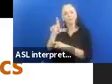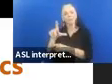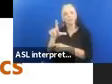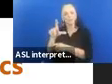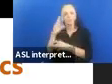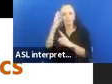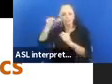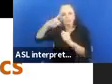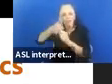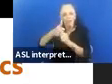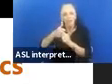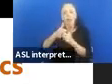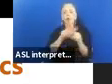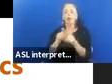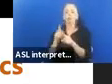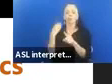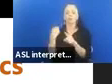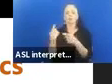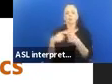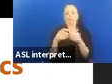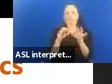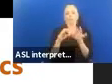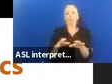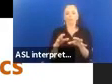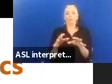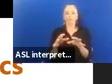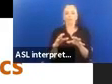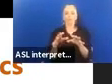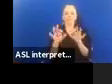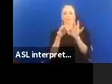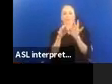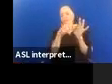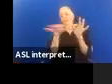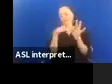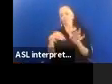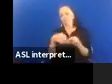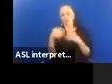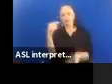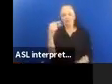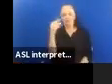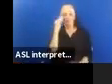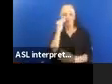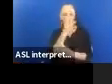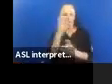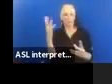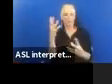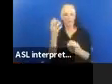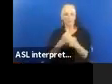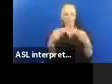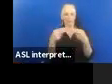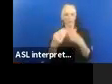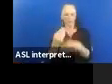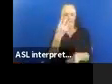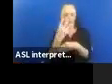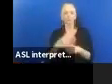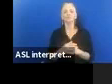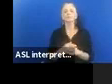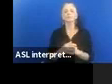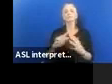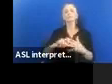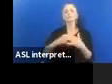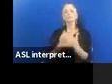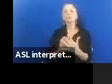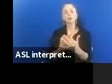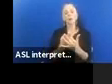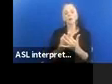in green. So To get us started, we'd like